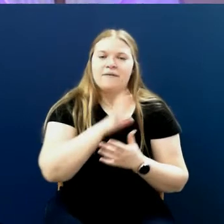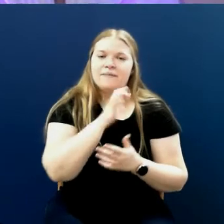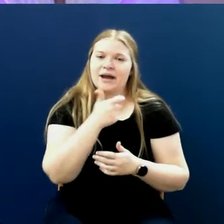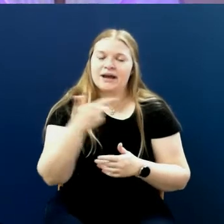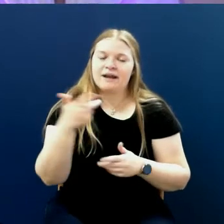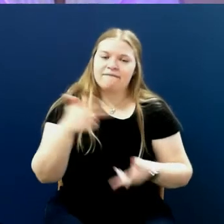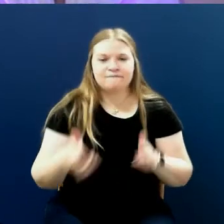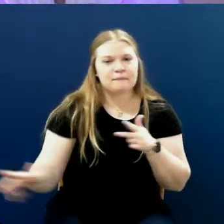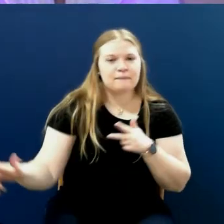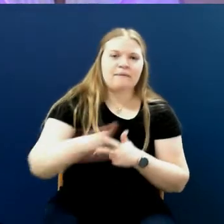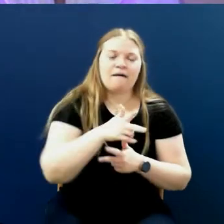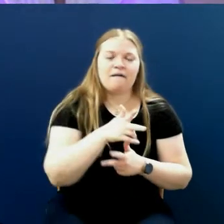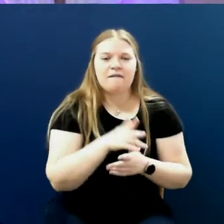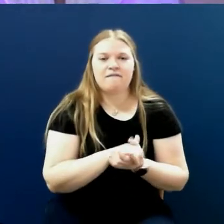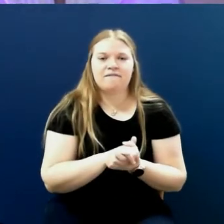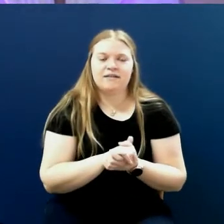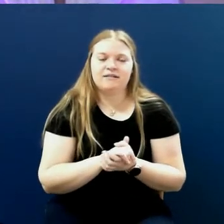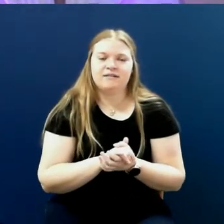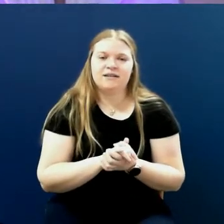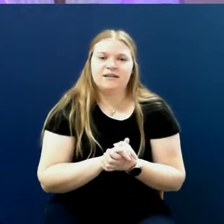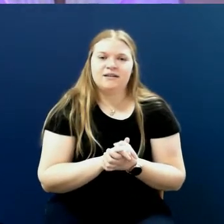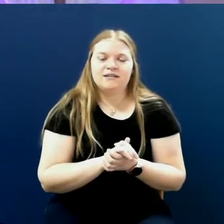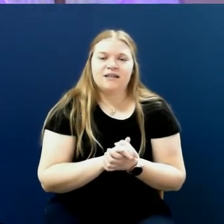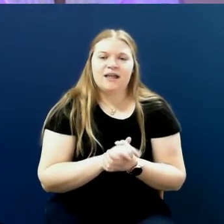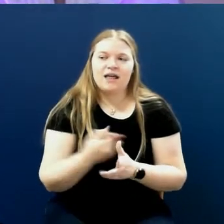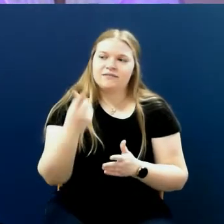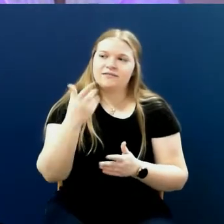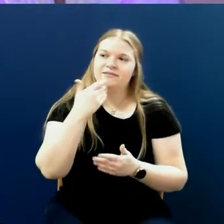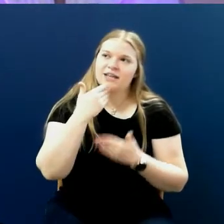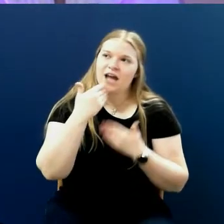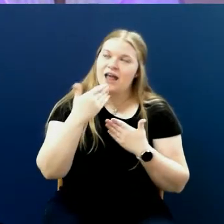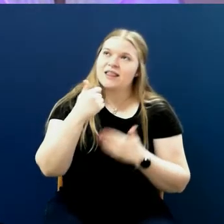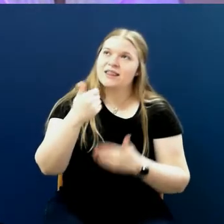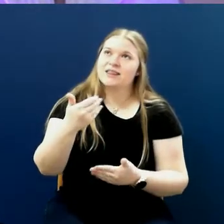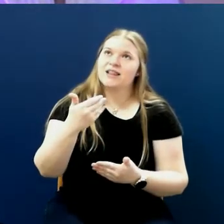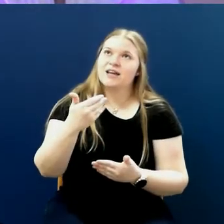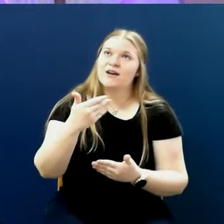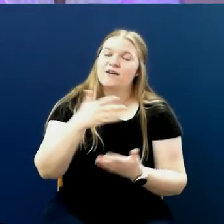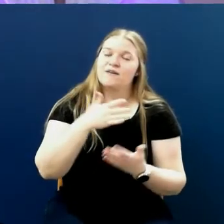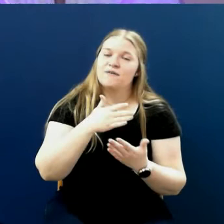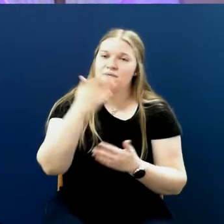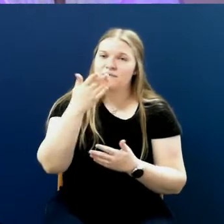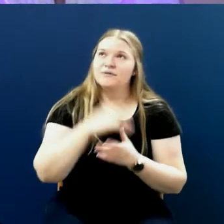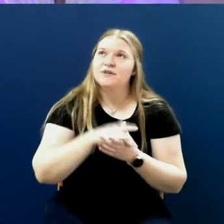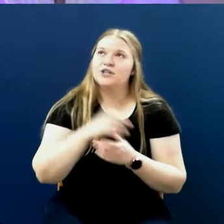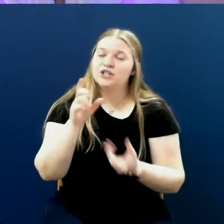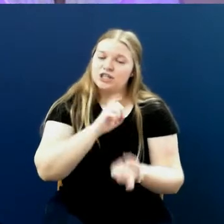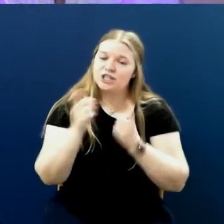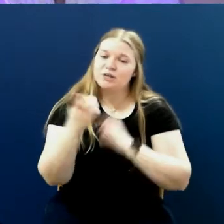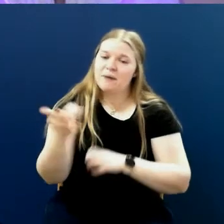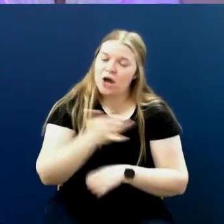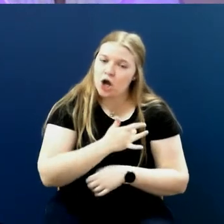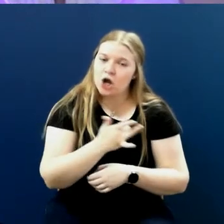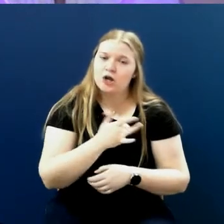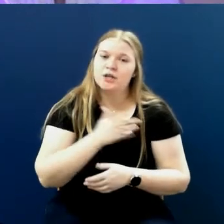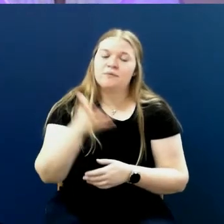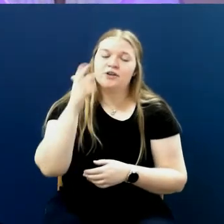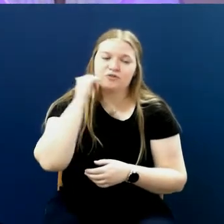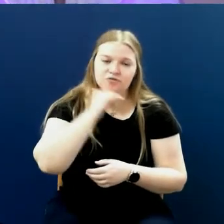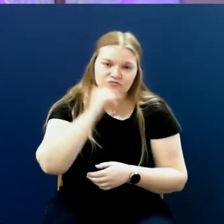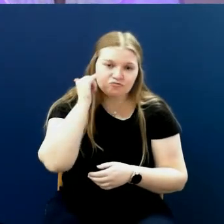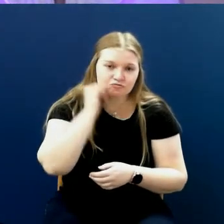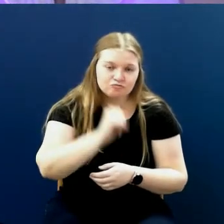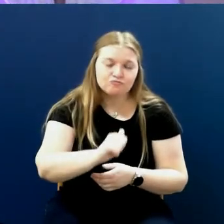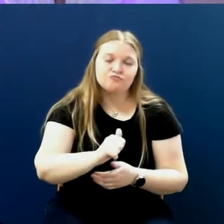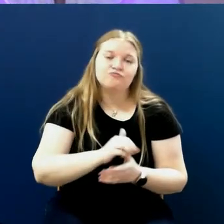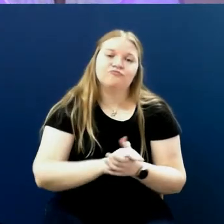off in revenge. Instead, God, thank you that you are beginning to change my heart. And then you would do that on a regular basis.